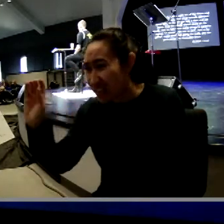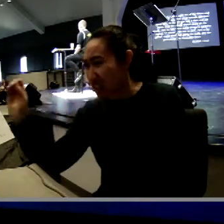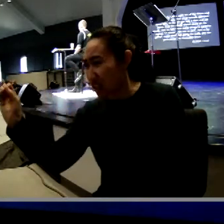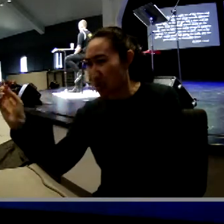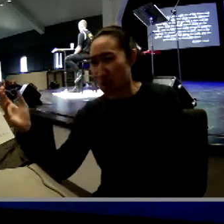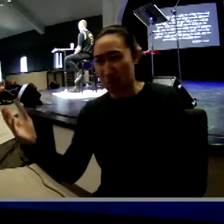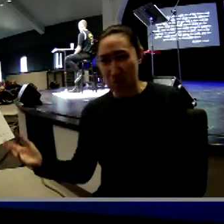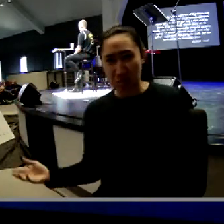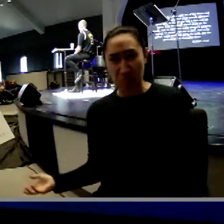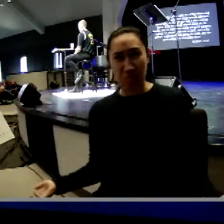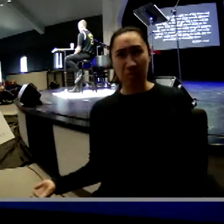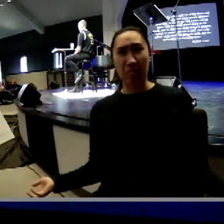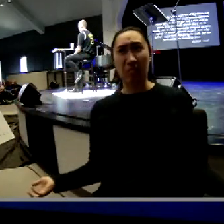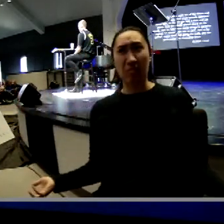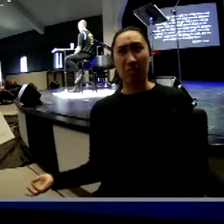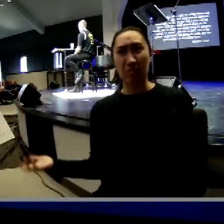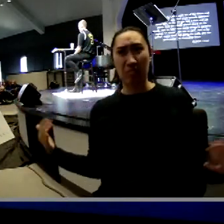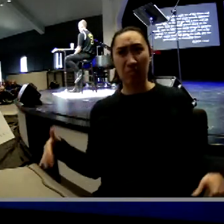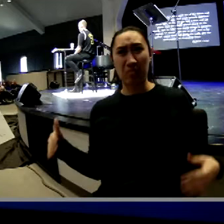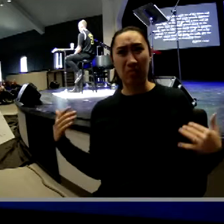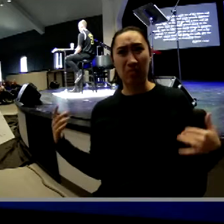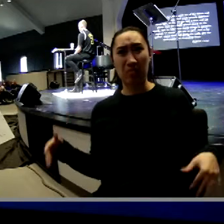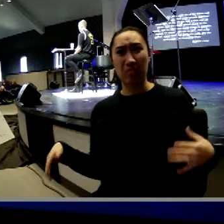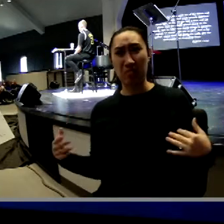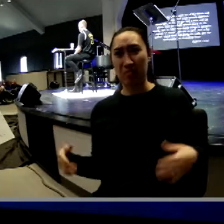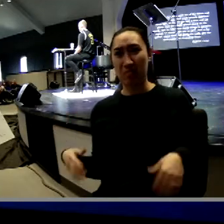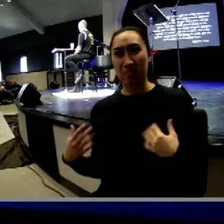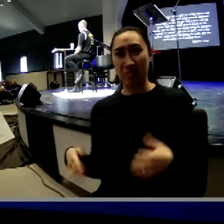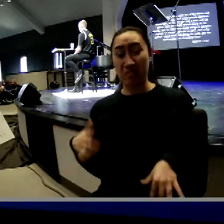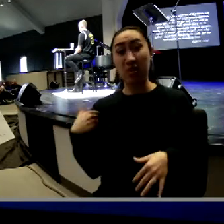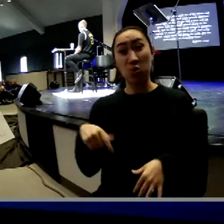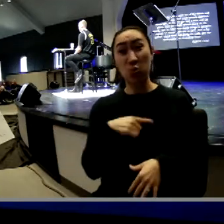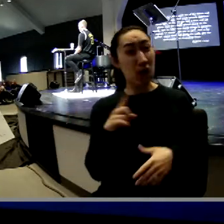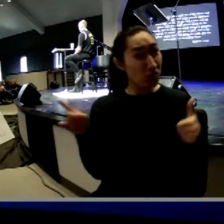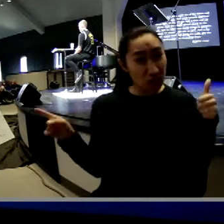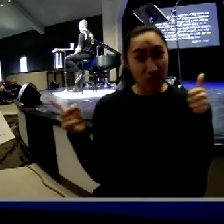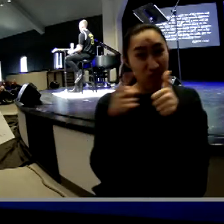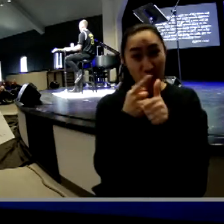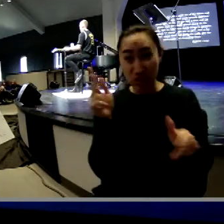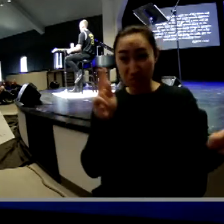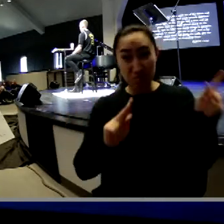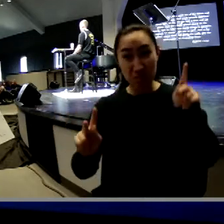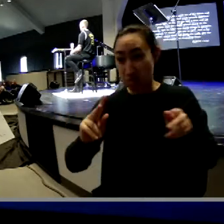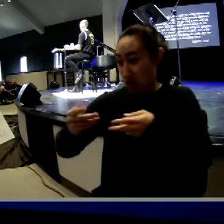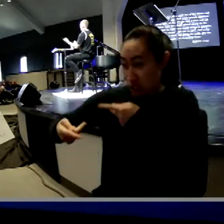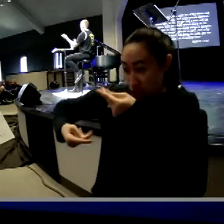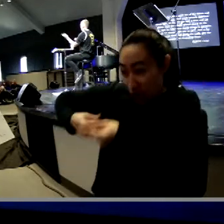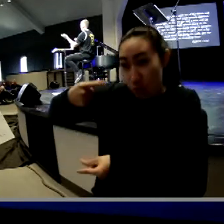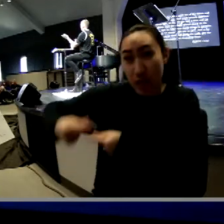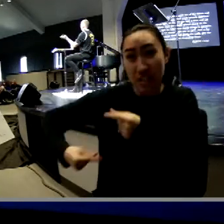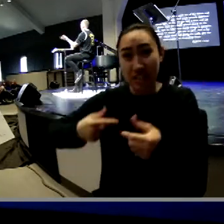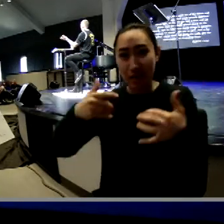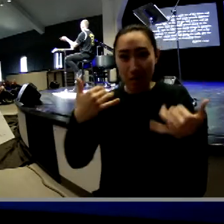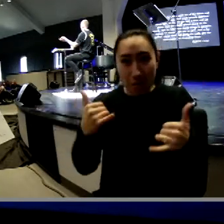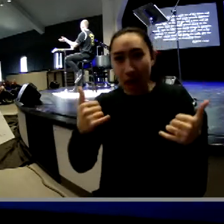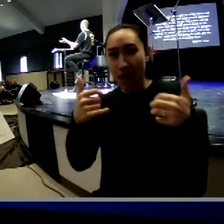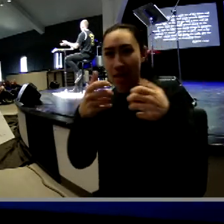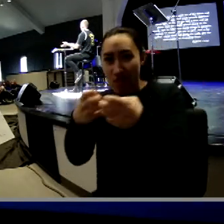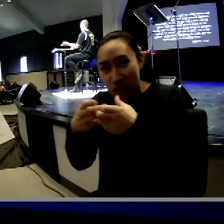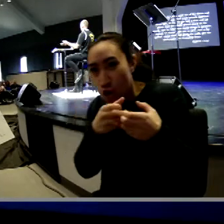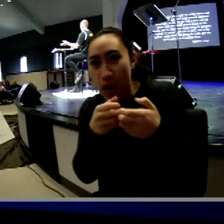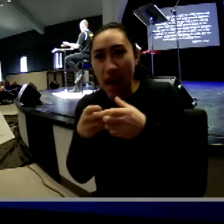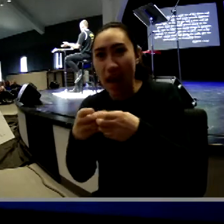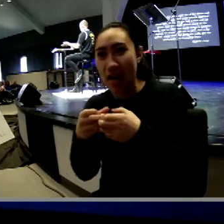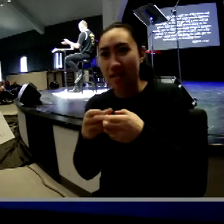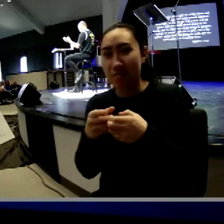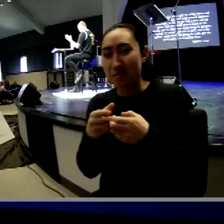up, you know. We were the first ones to play video games, you know. I mean, there's all these. So I didn't know what that was like. Many of you